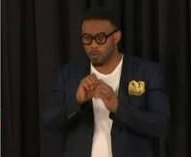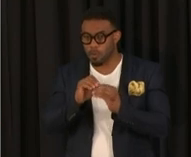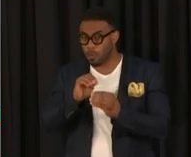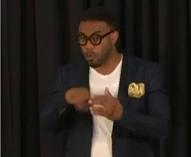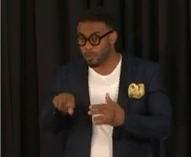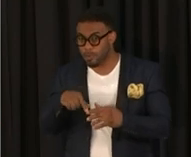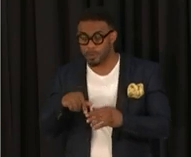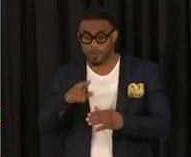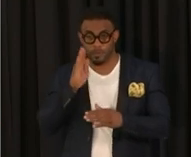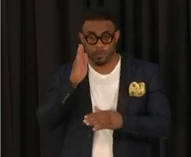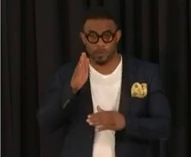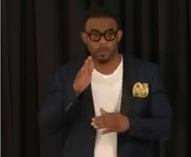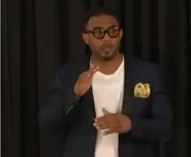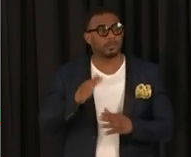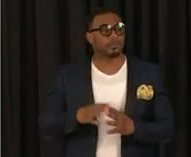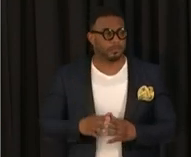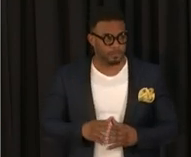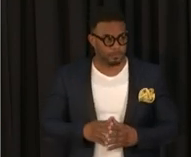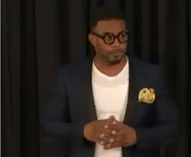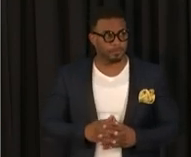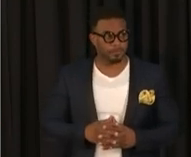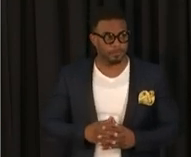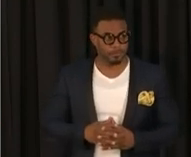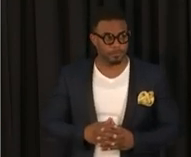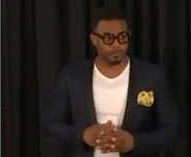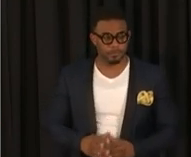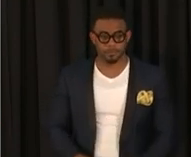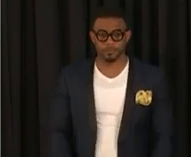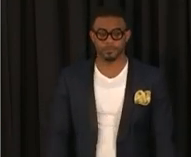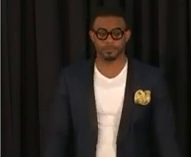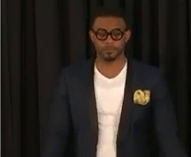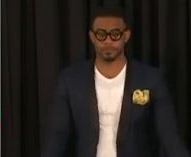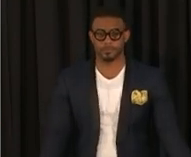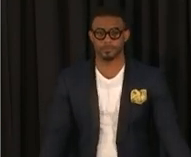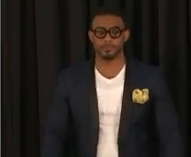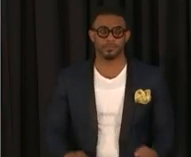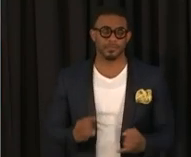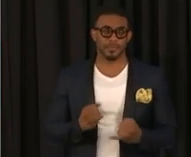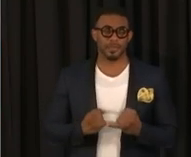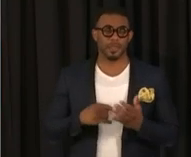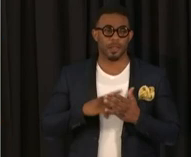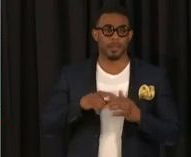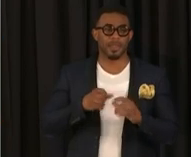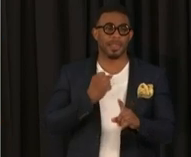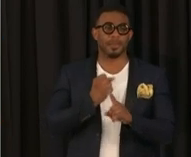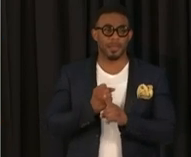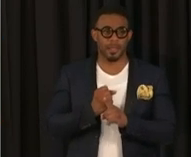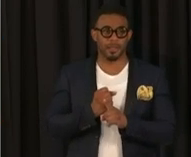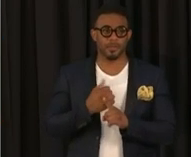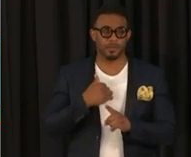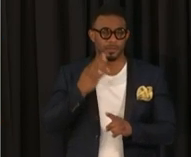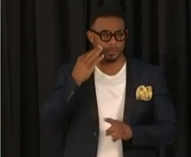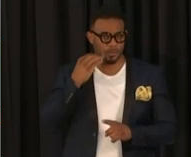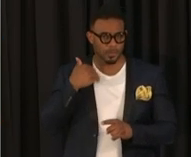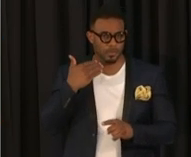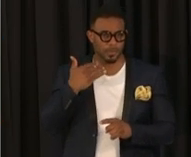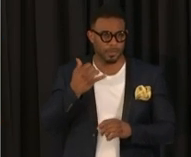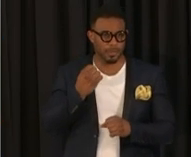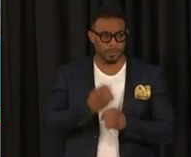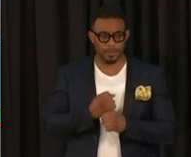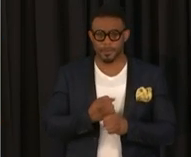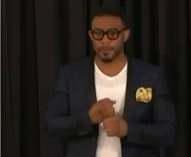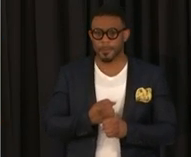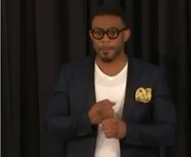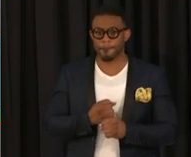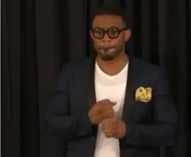them in the future. We can go to the next slide now. Just talk last but not least about the impact that we've had over these